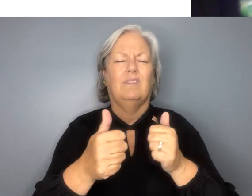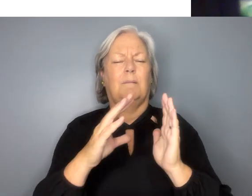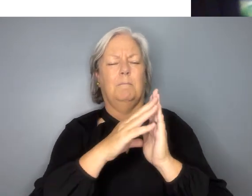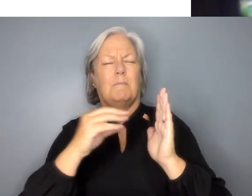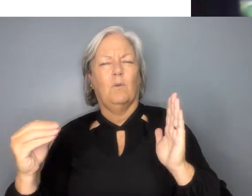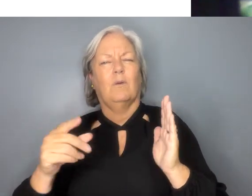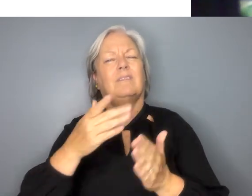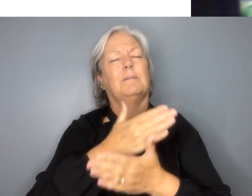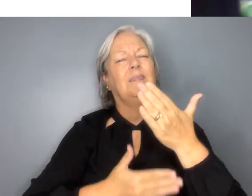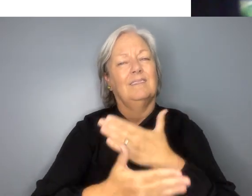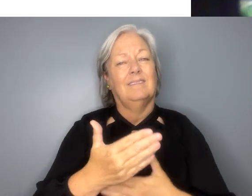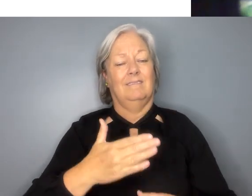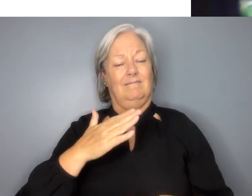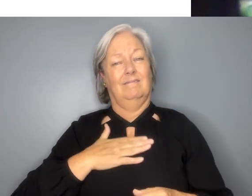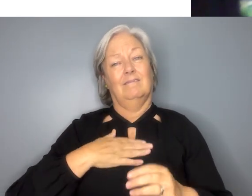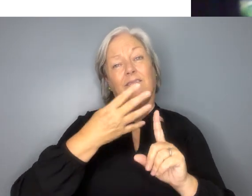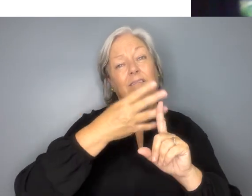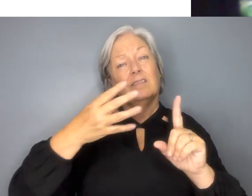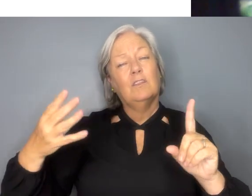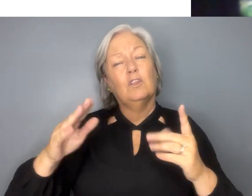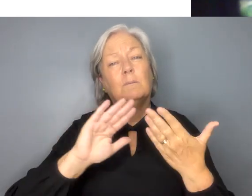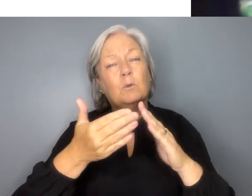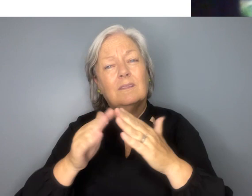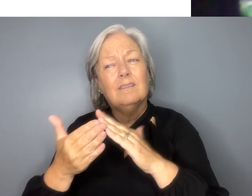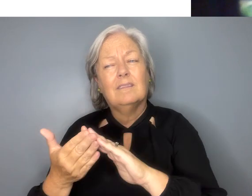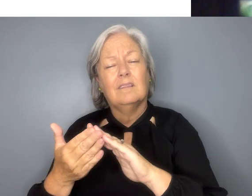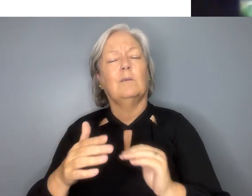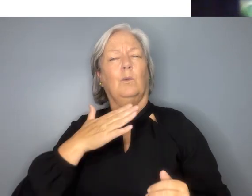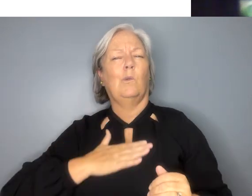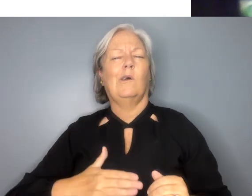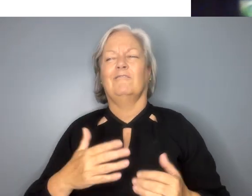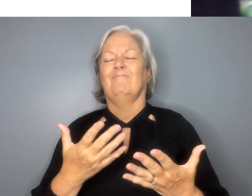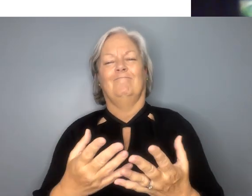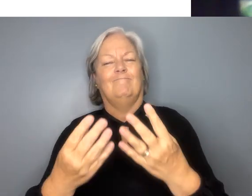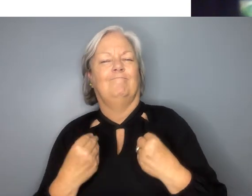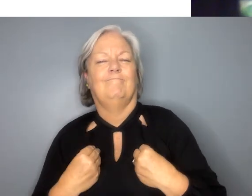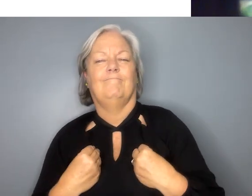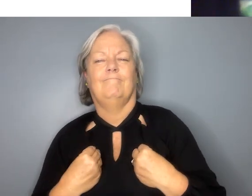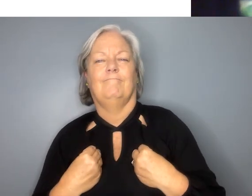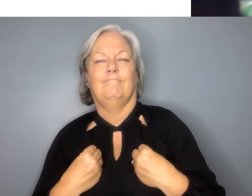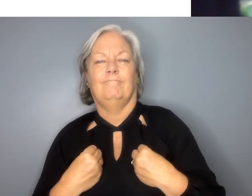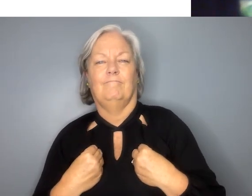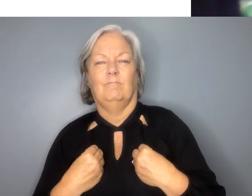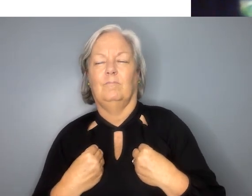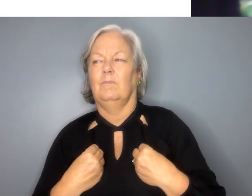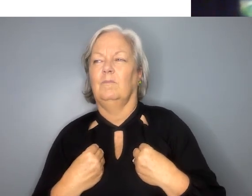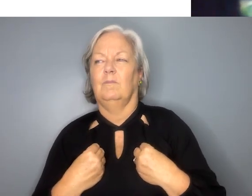disability. I feel like we as an LGBT community need to embrace the less